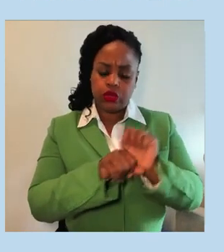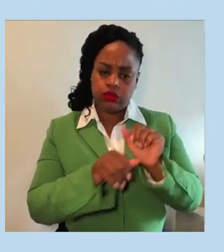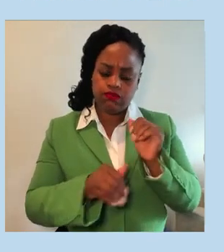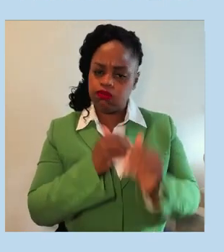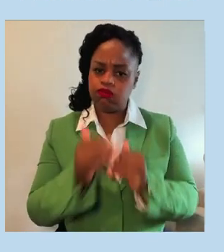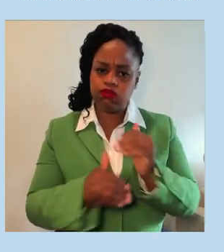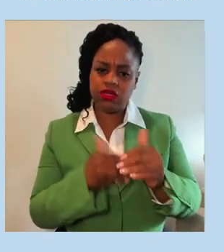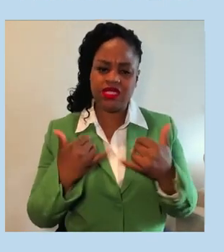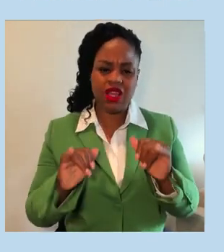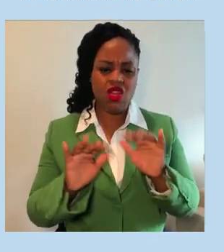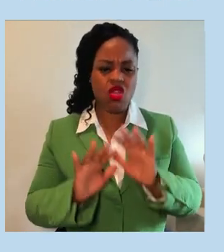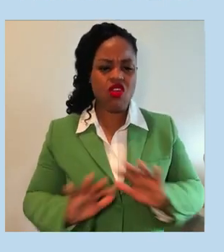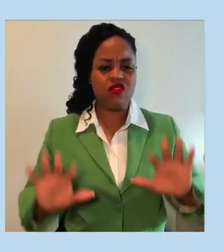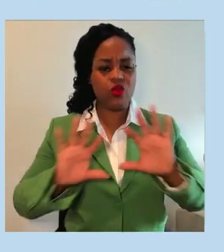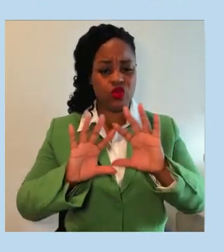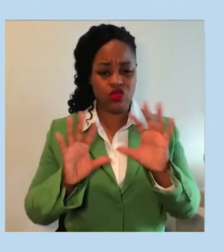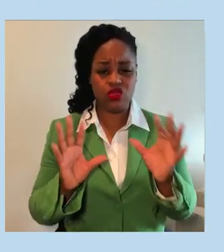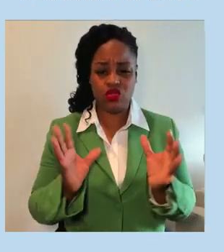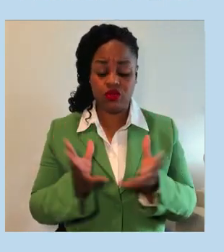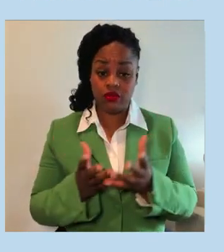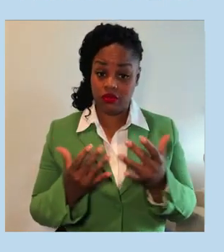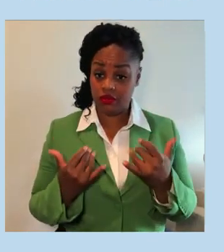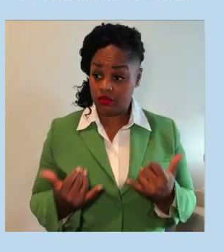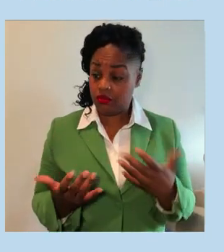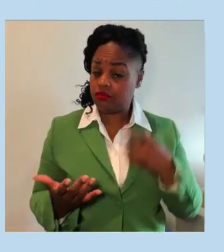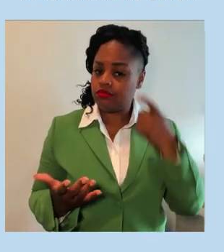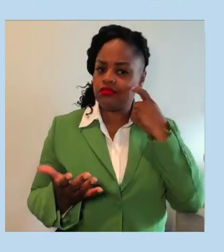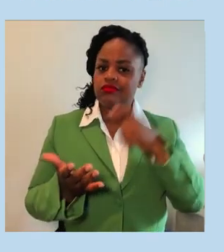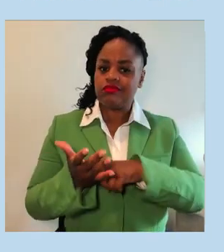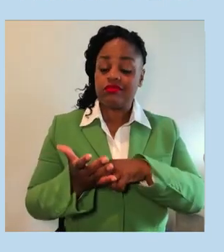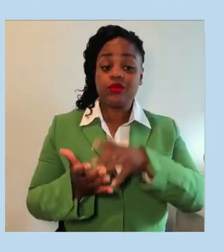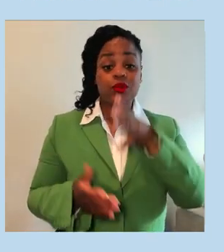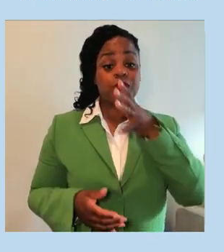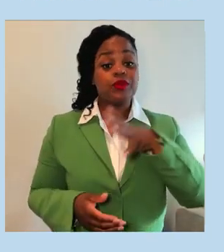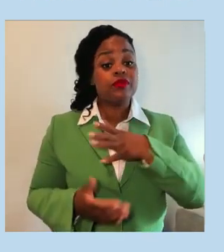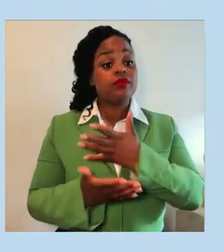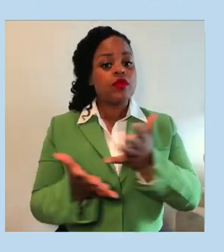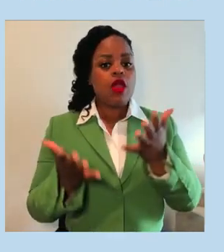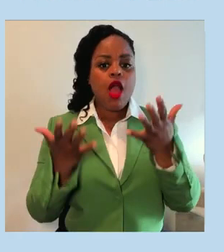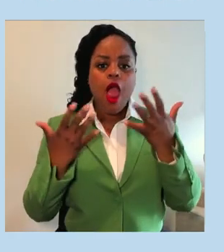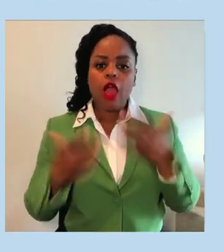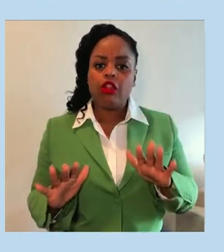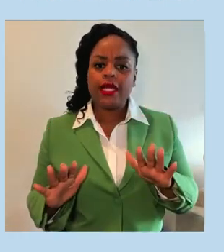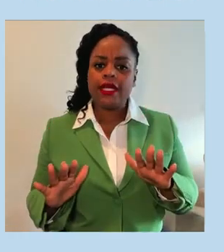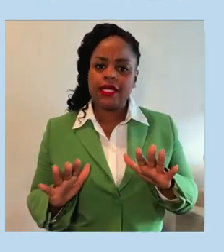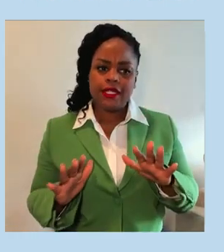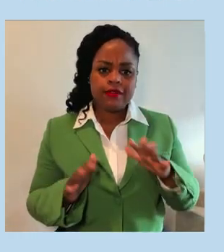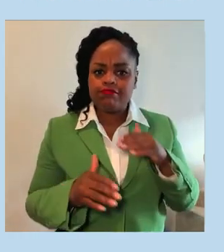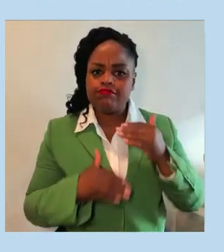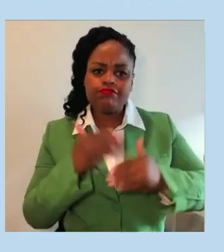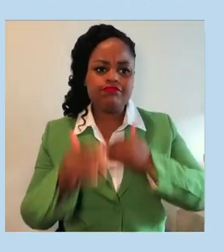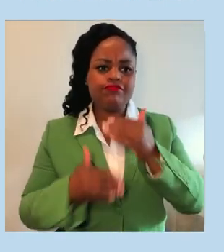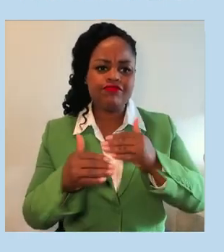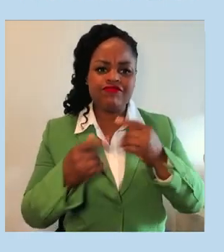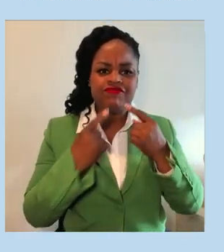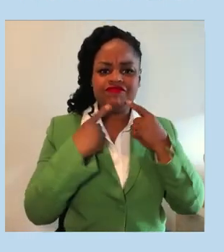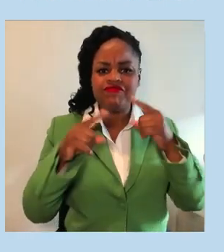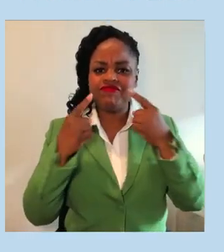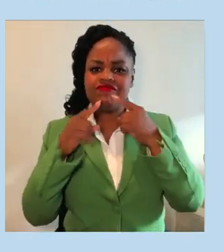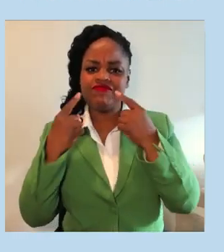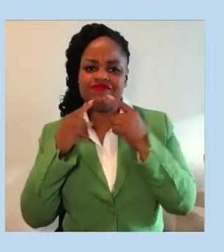around the world, some of whom we'll hear from shortly. And we remember that despite the progress we've made, we have so much more to